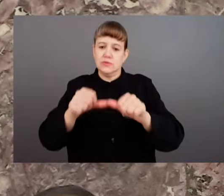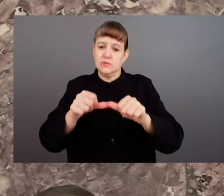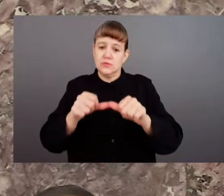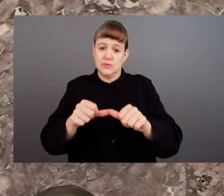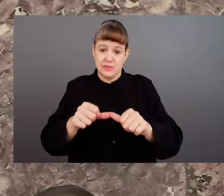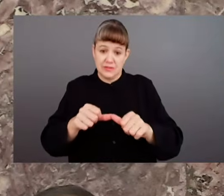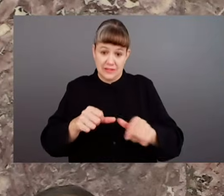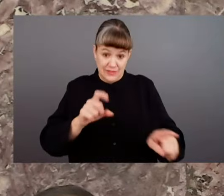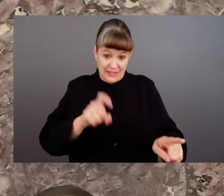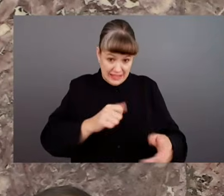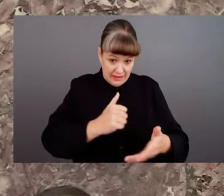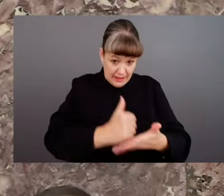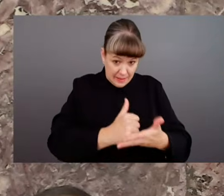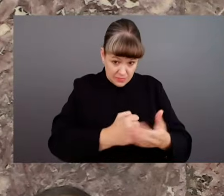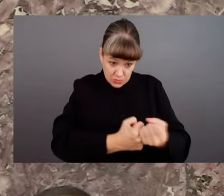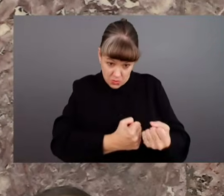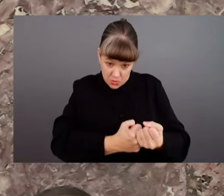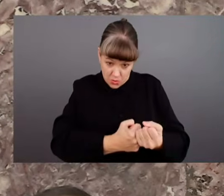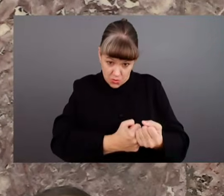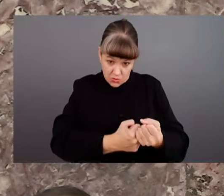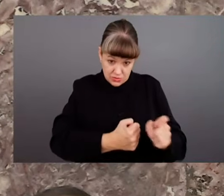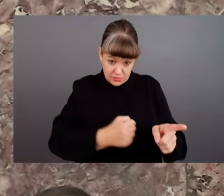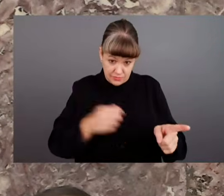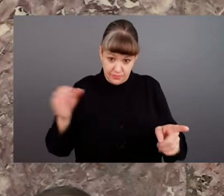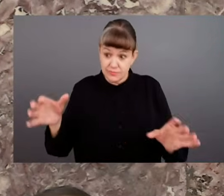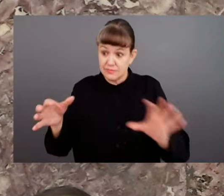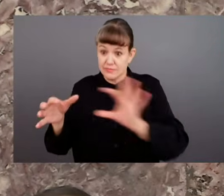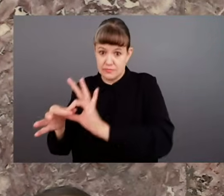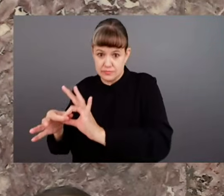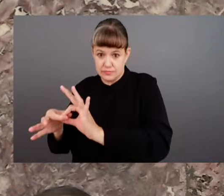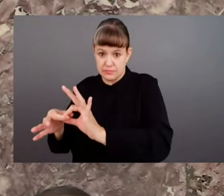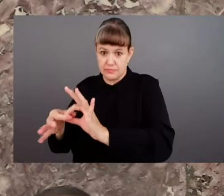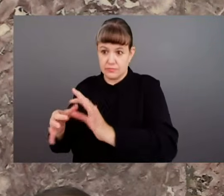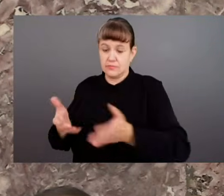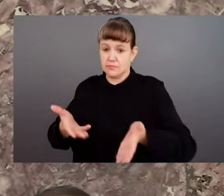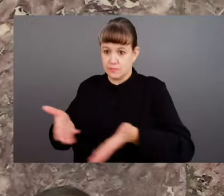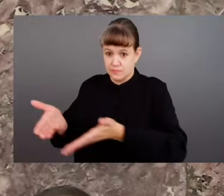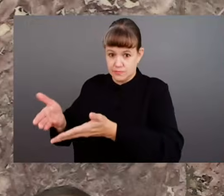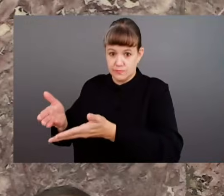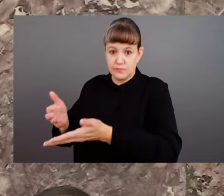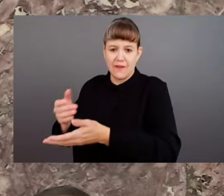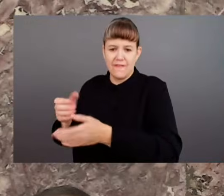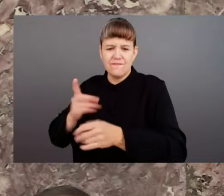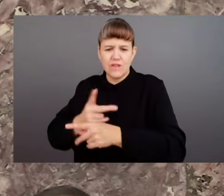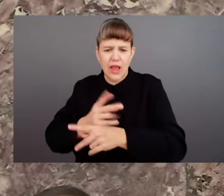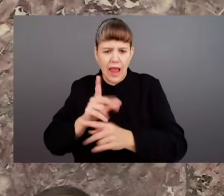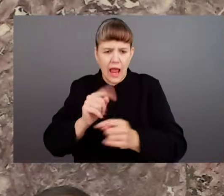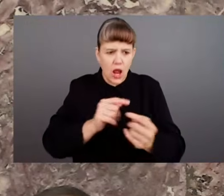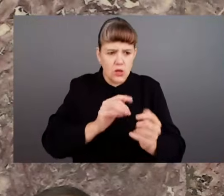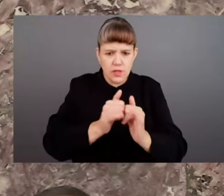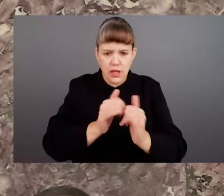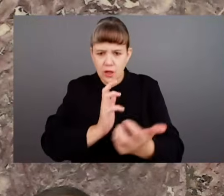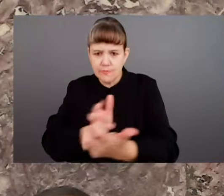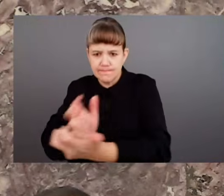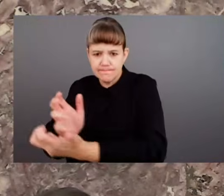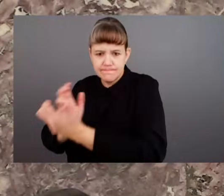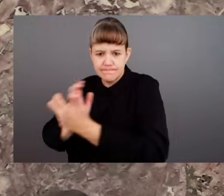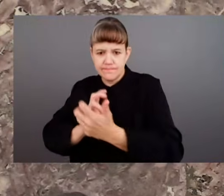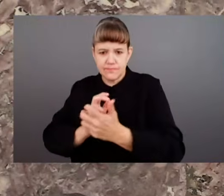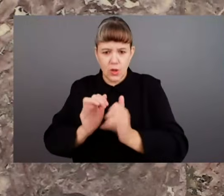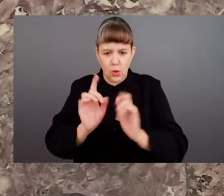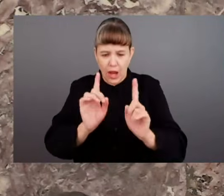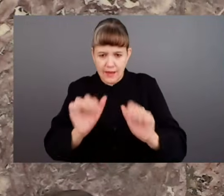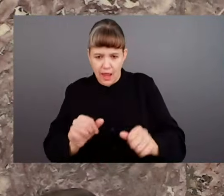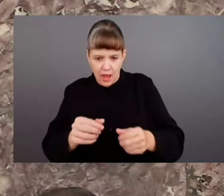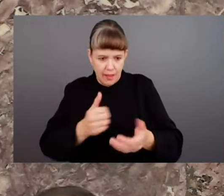the treatment and the recovery services that are absolutely essential in helping people along their journey. And that's why we remain focused